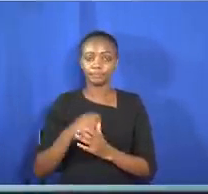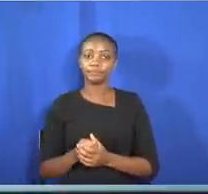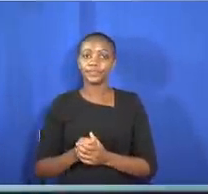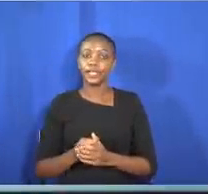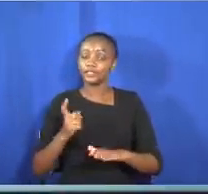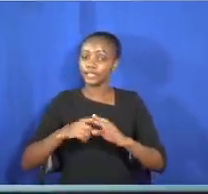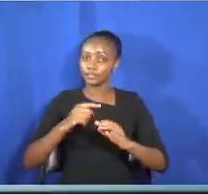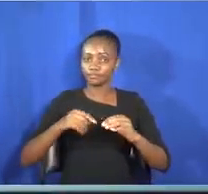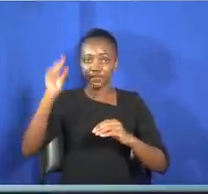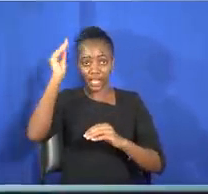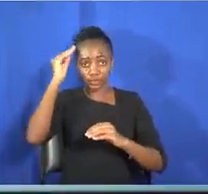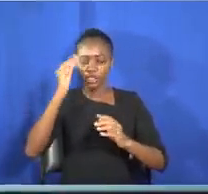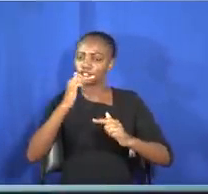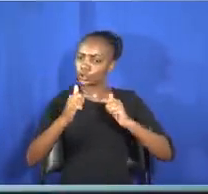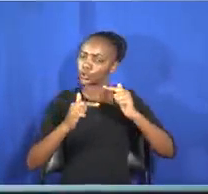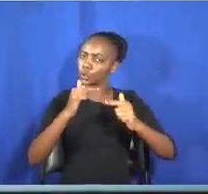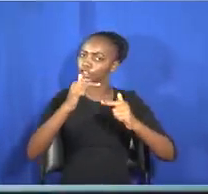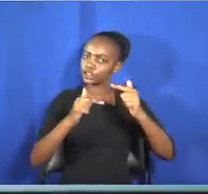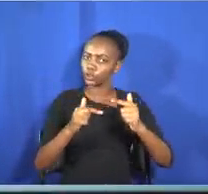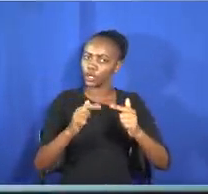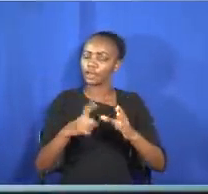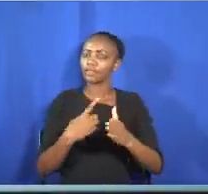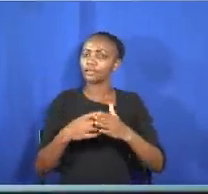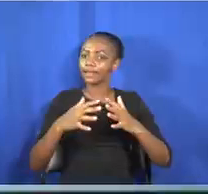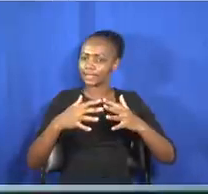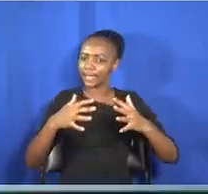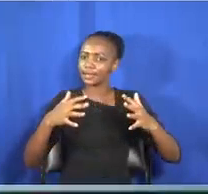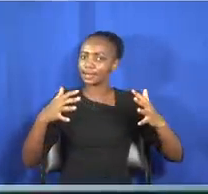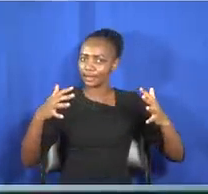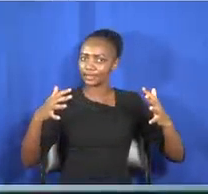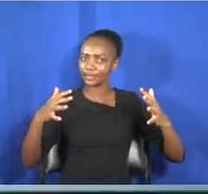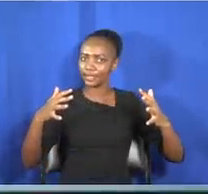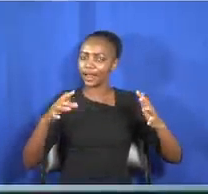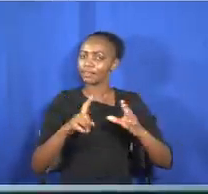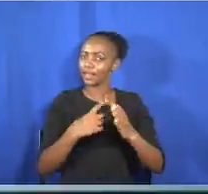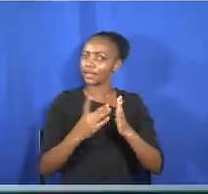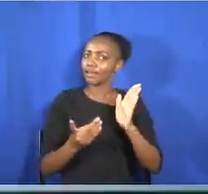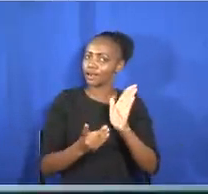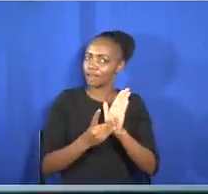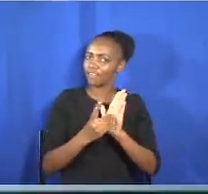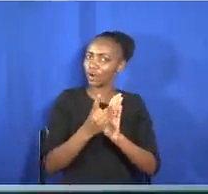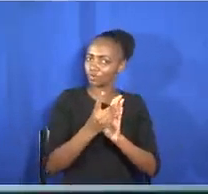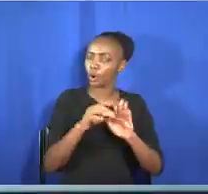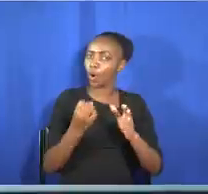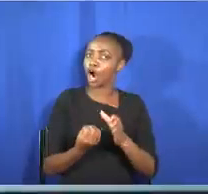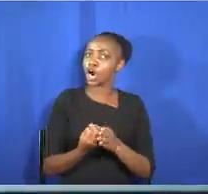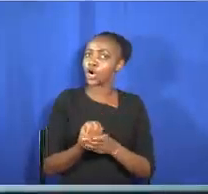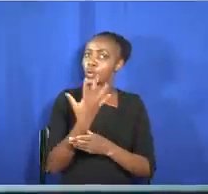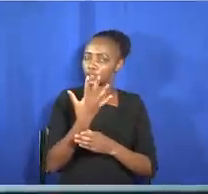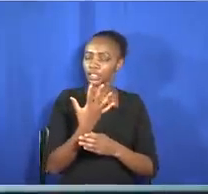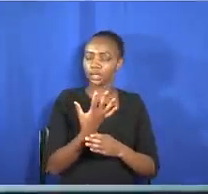that as learning goes on, we are saying that it is incremental, it is